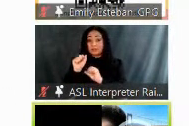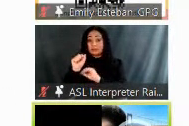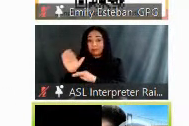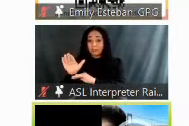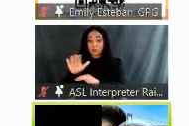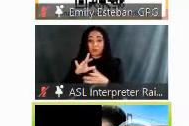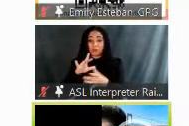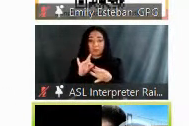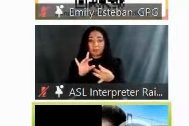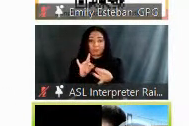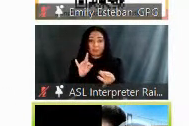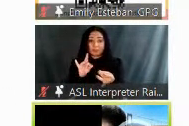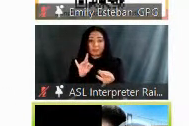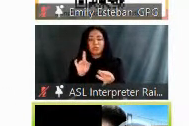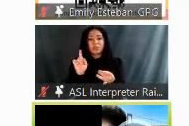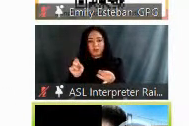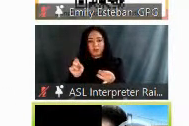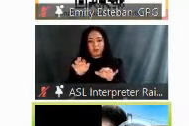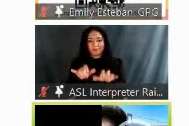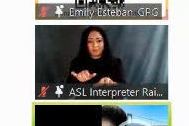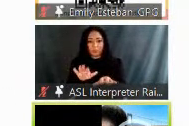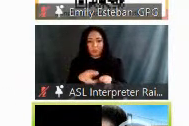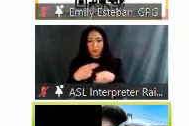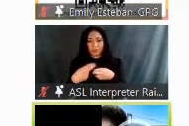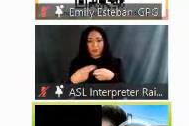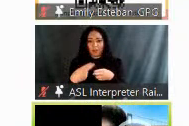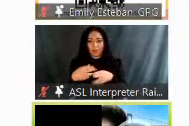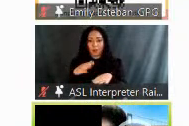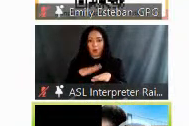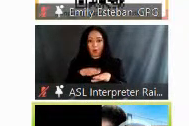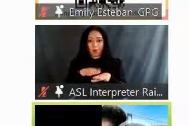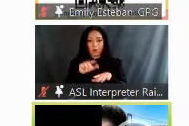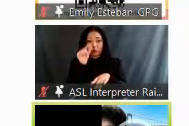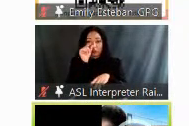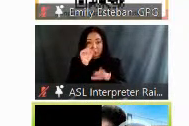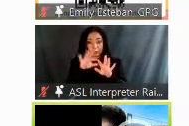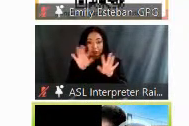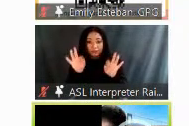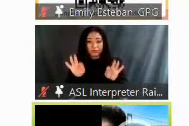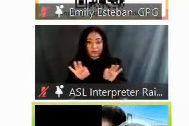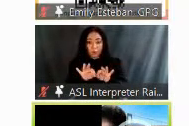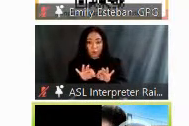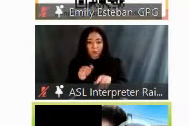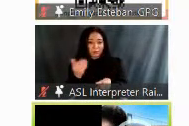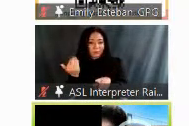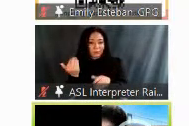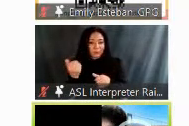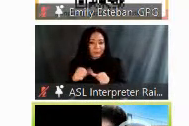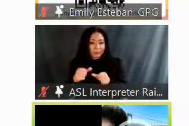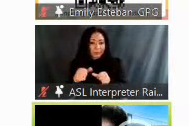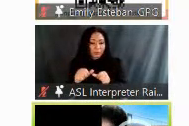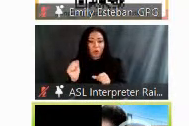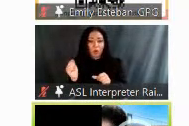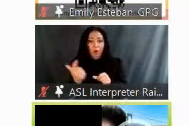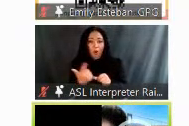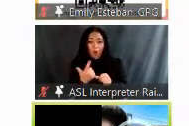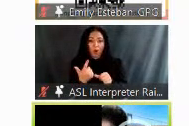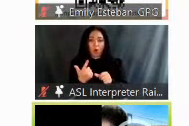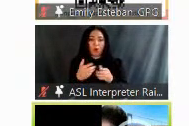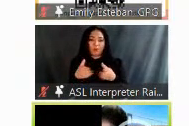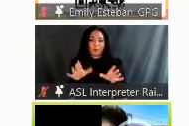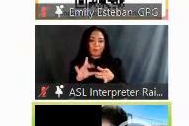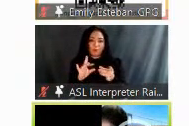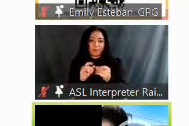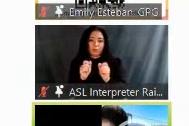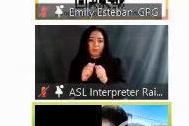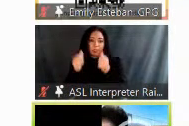name on the Google form. Please remember all public comments will be posted and available for everyone to see, both